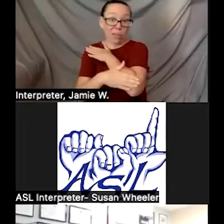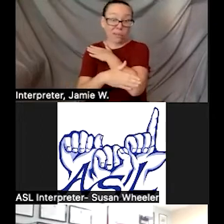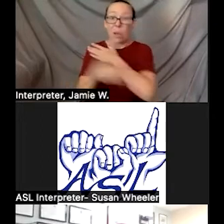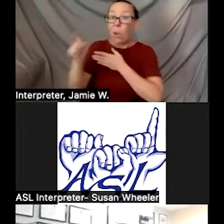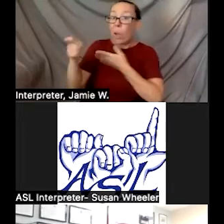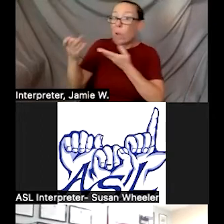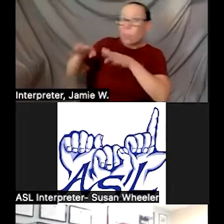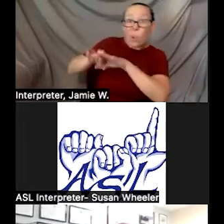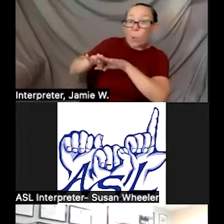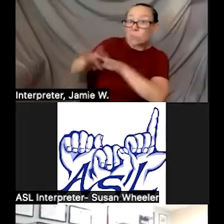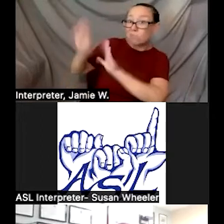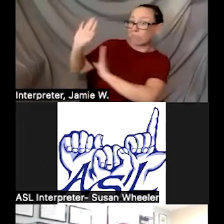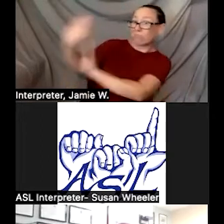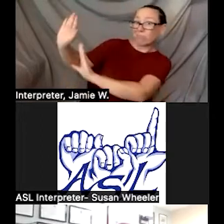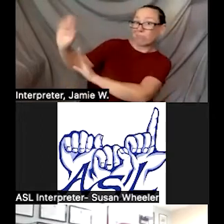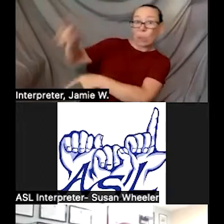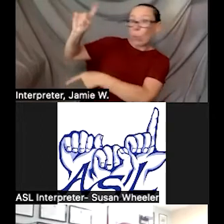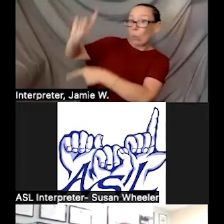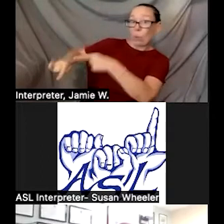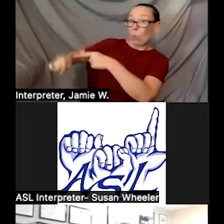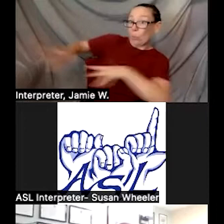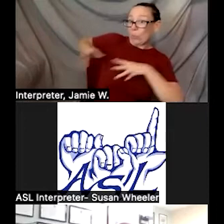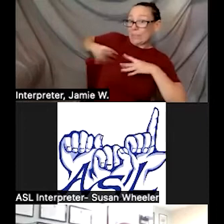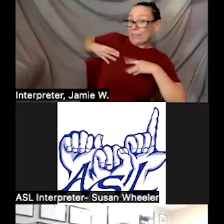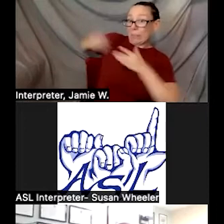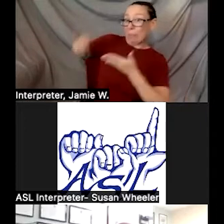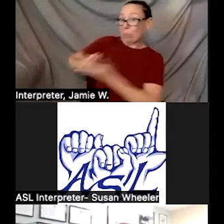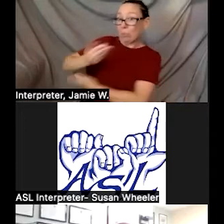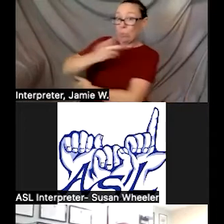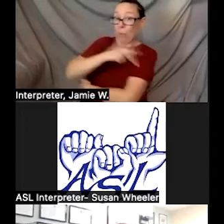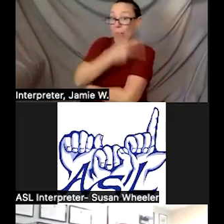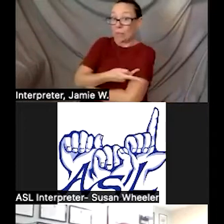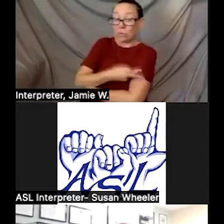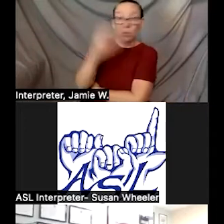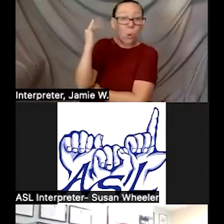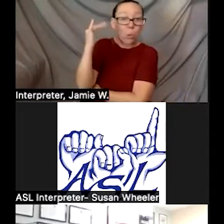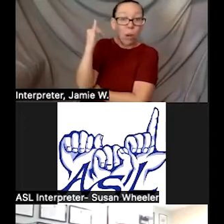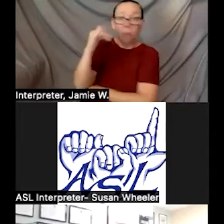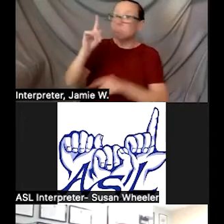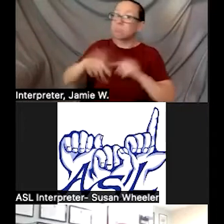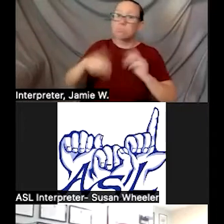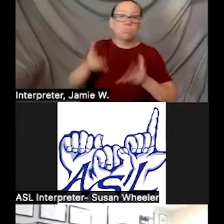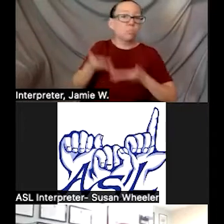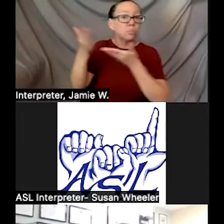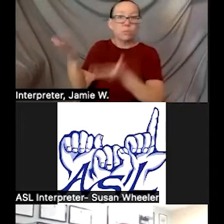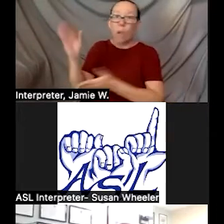more patients, mainly because they couldn't provide the O2 volume that was